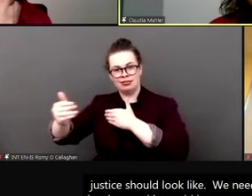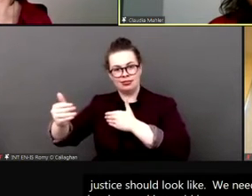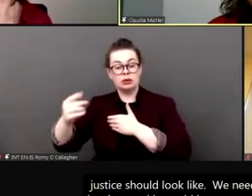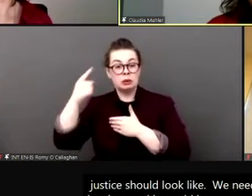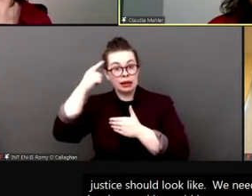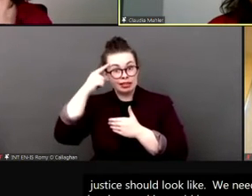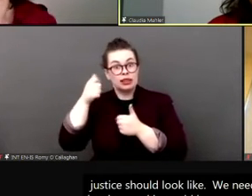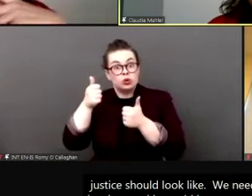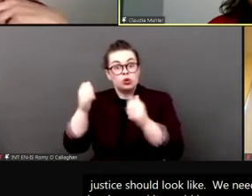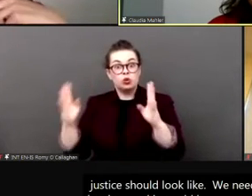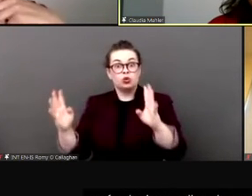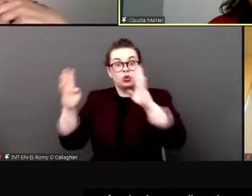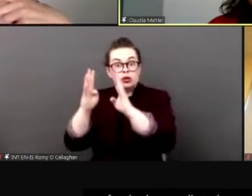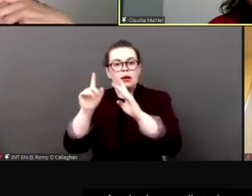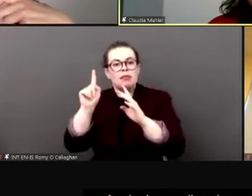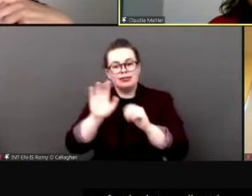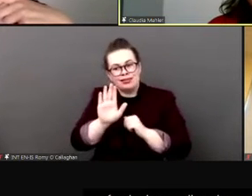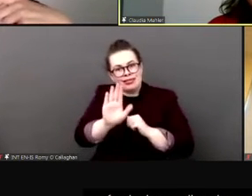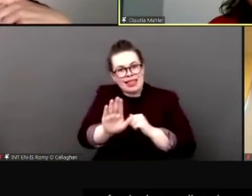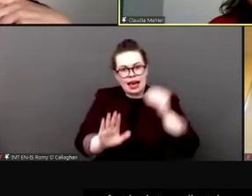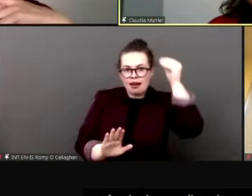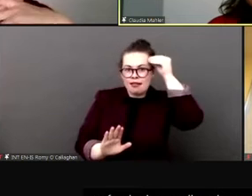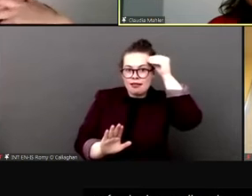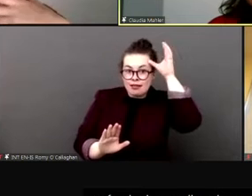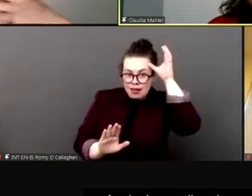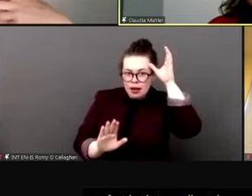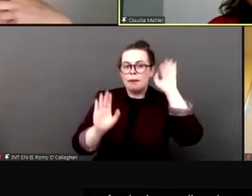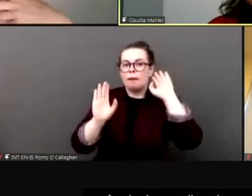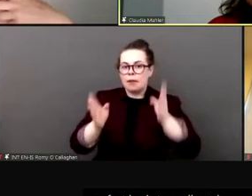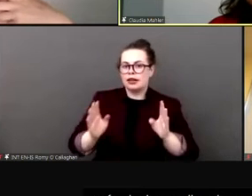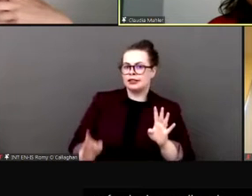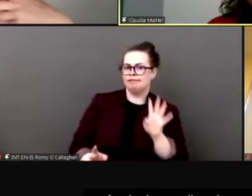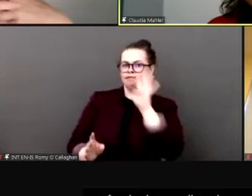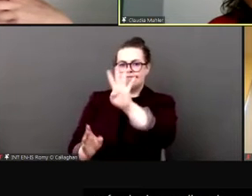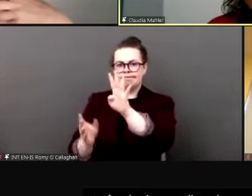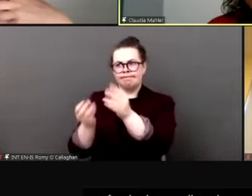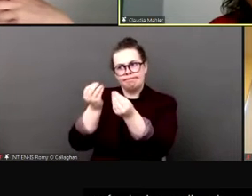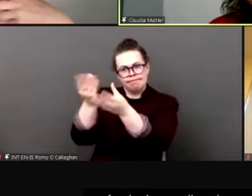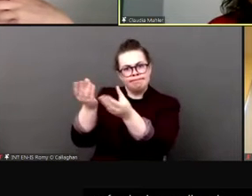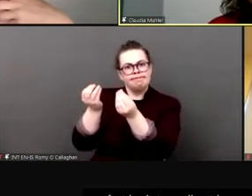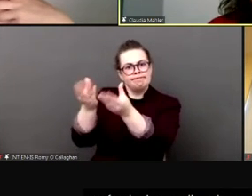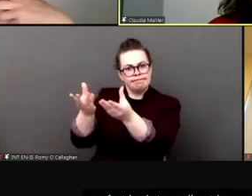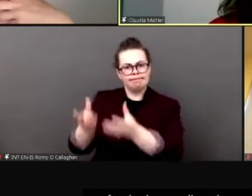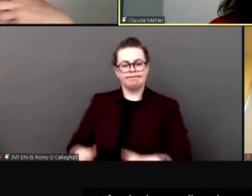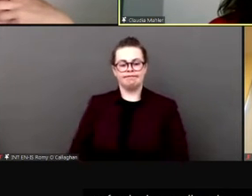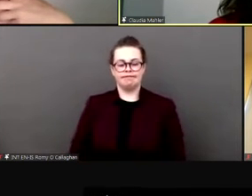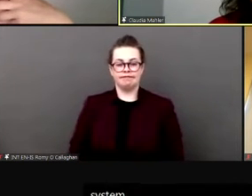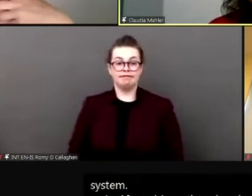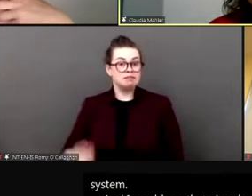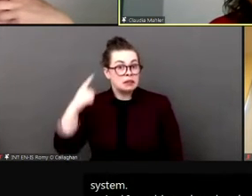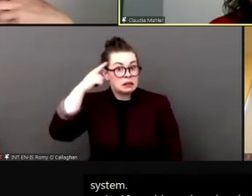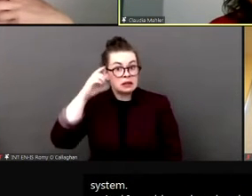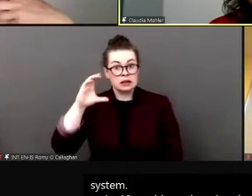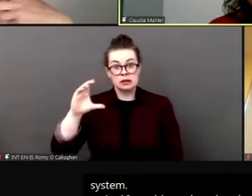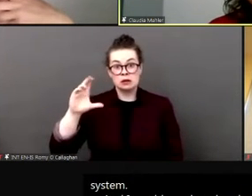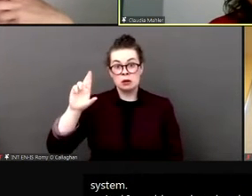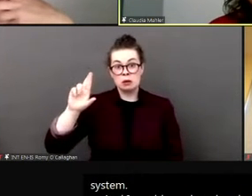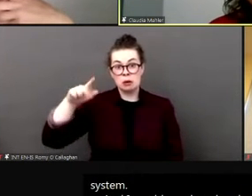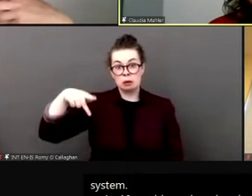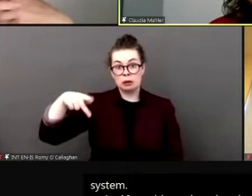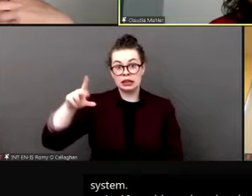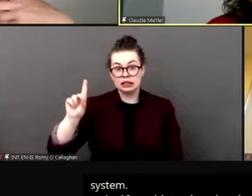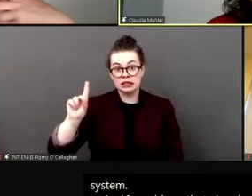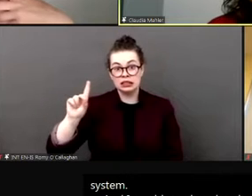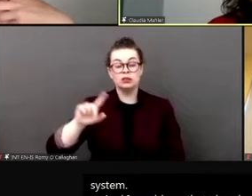system. And I would say that already CRPD, or the Convention on the Rights of the Child,